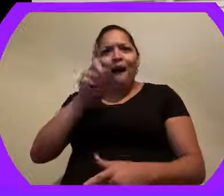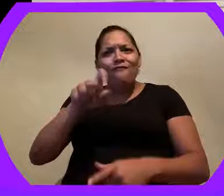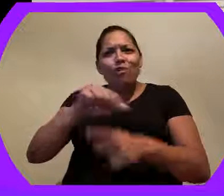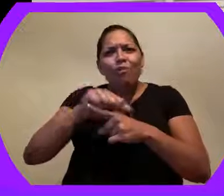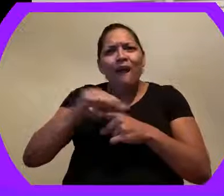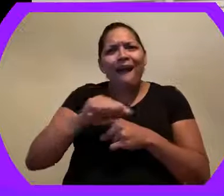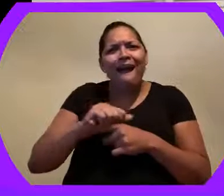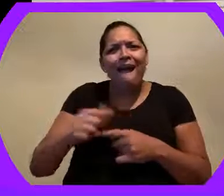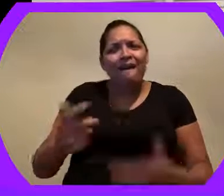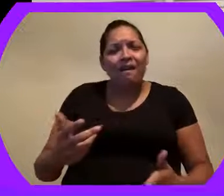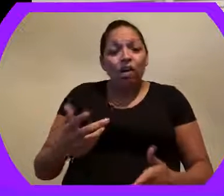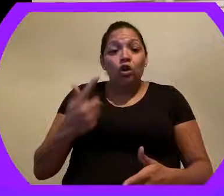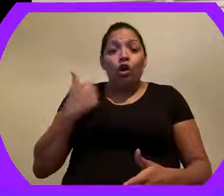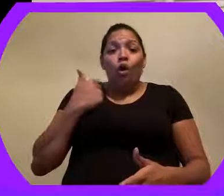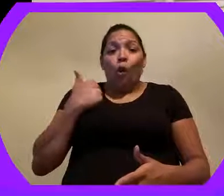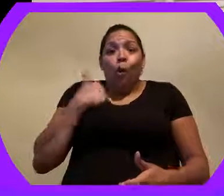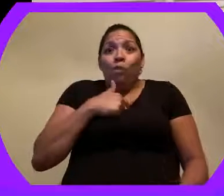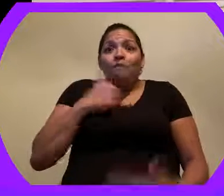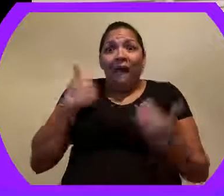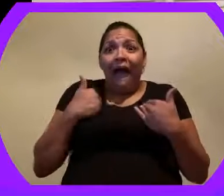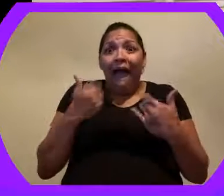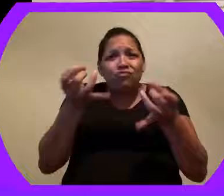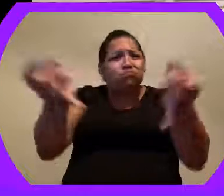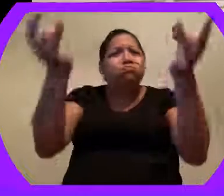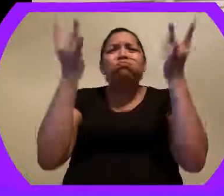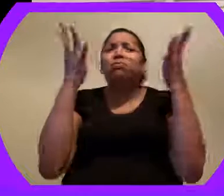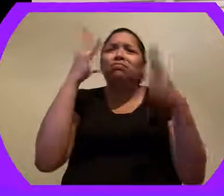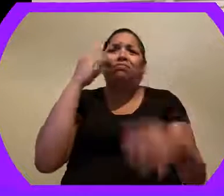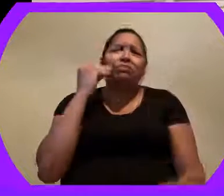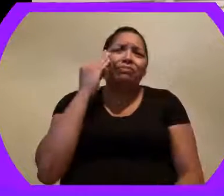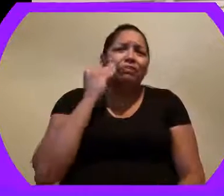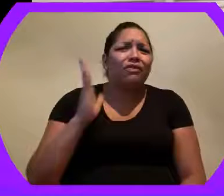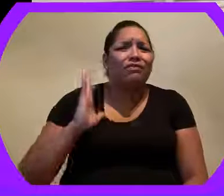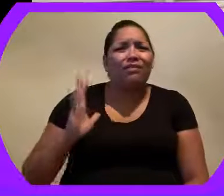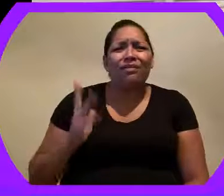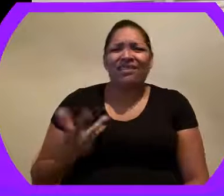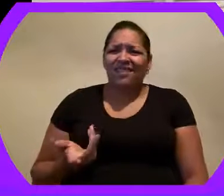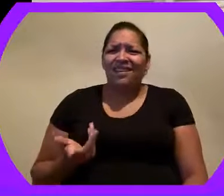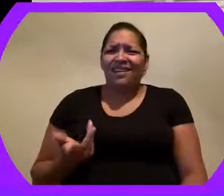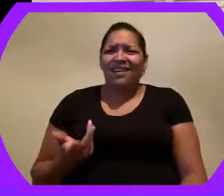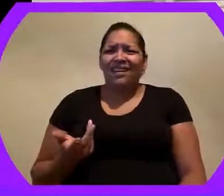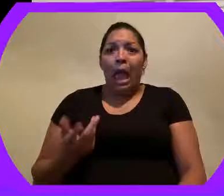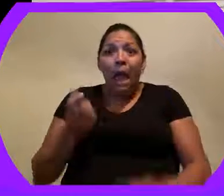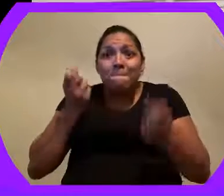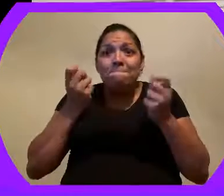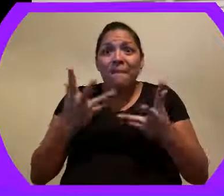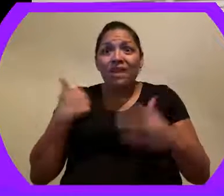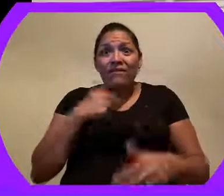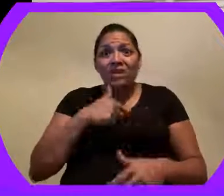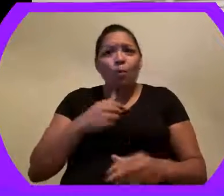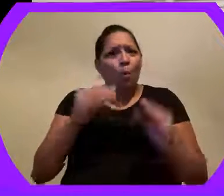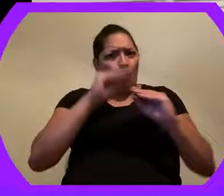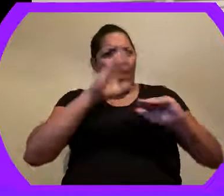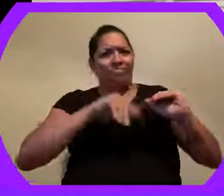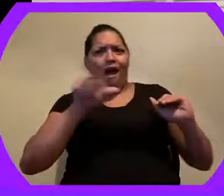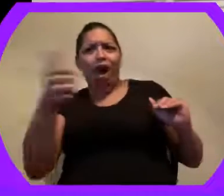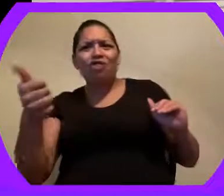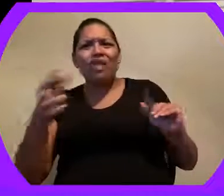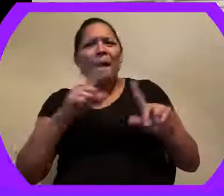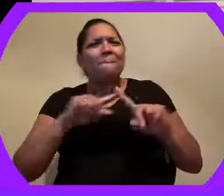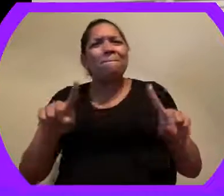you cultivate that way of being by practice, right? By no means, listen, we've all had some traumatic experiences in life. And many of